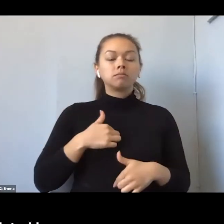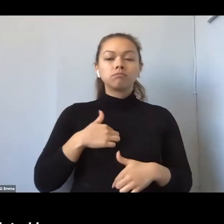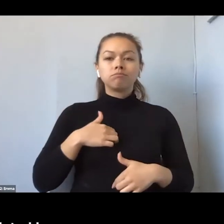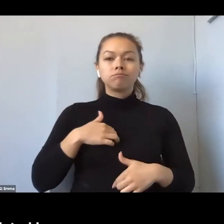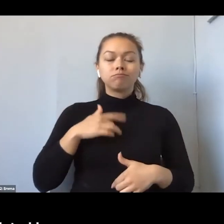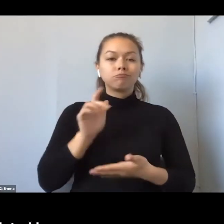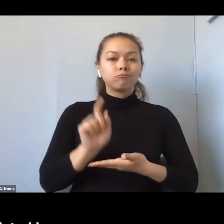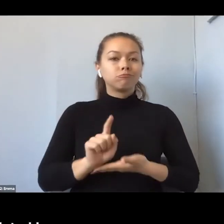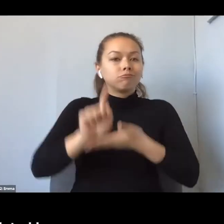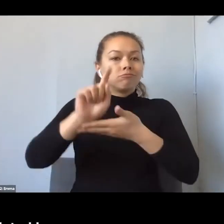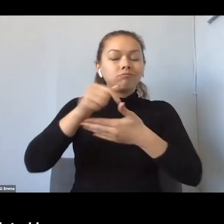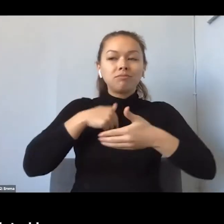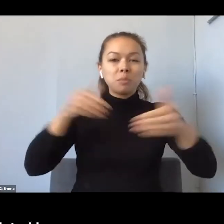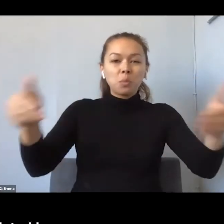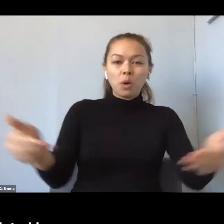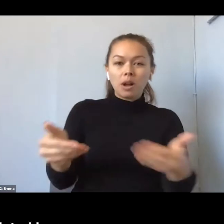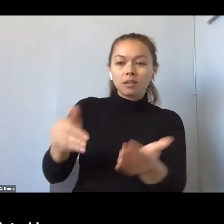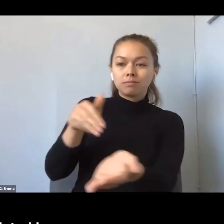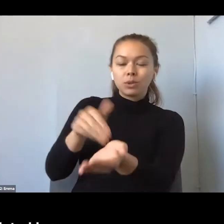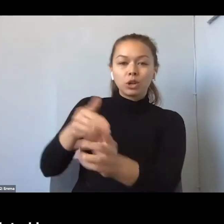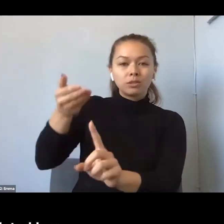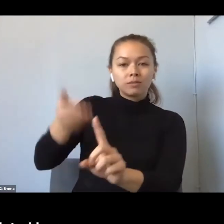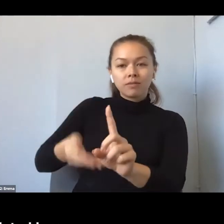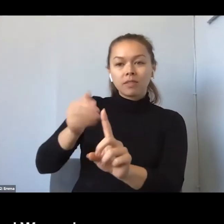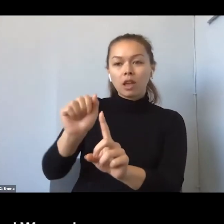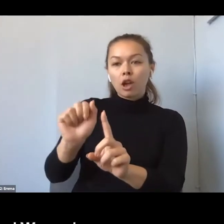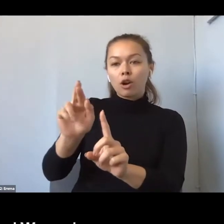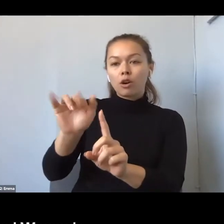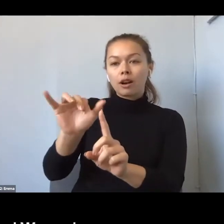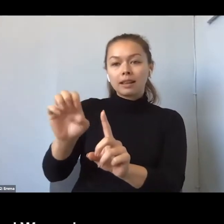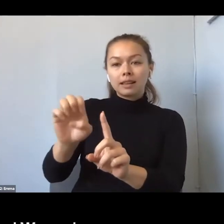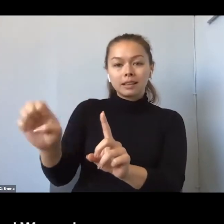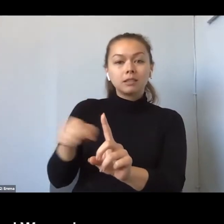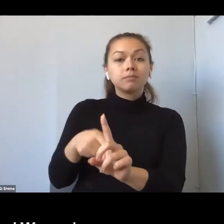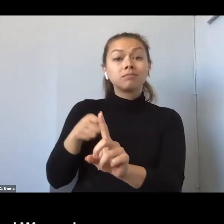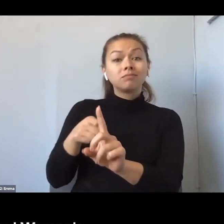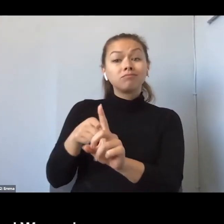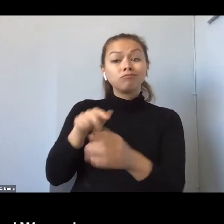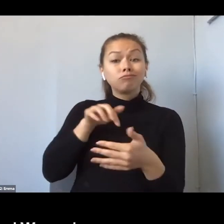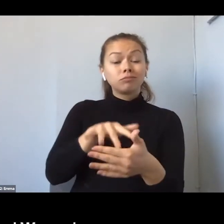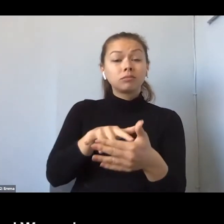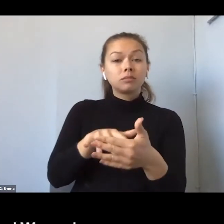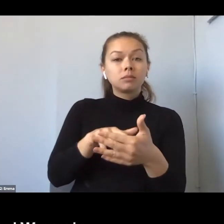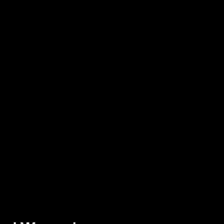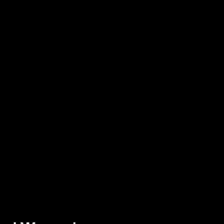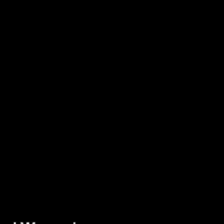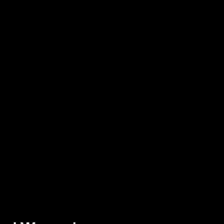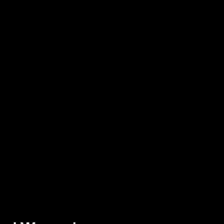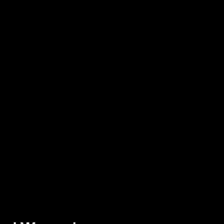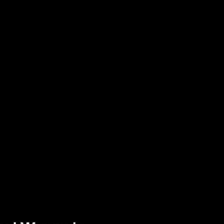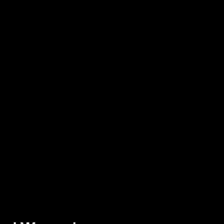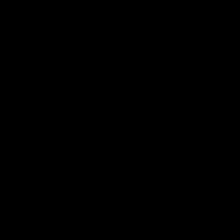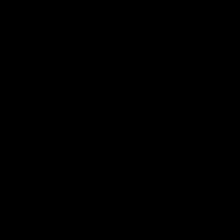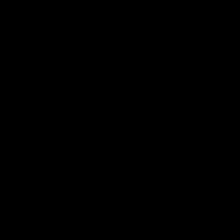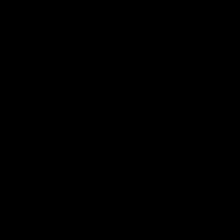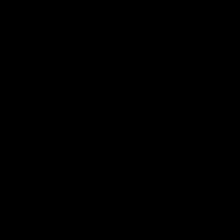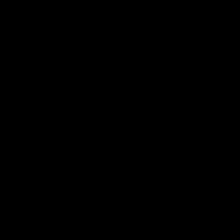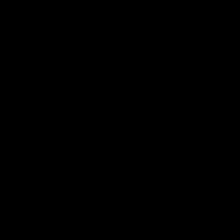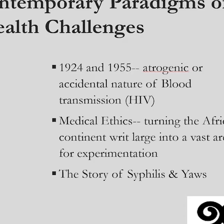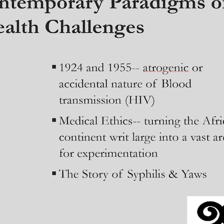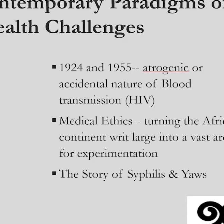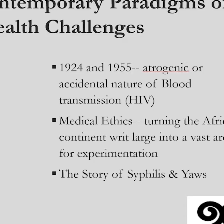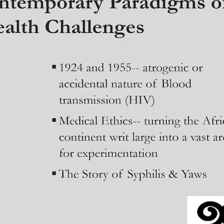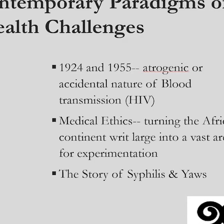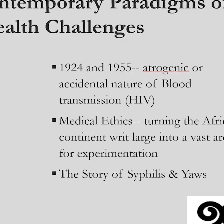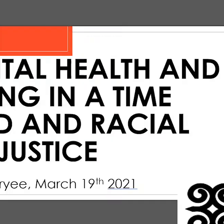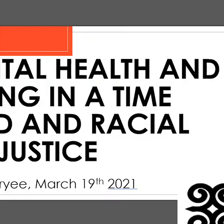Arie, who completed her doctorate in counseling, clinical psychology, and women's health at the University of Toronto,